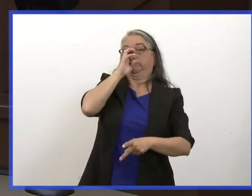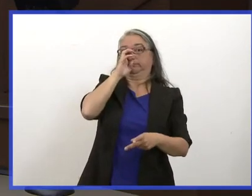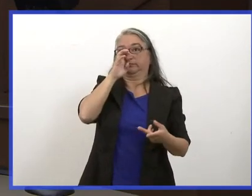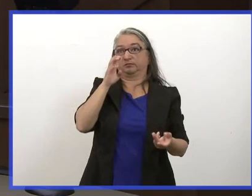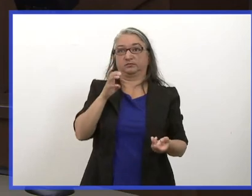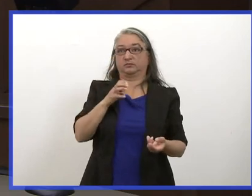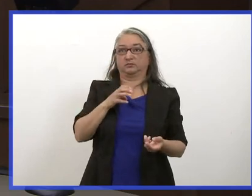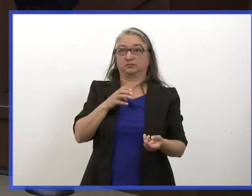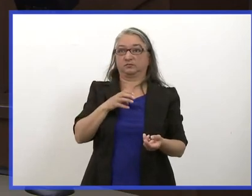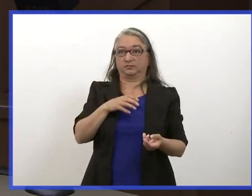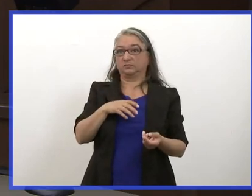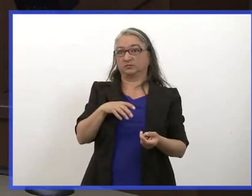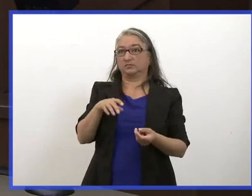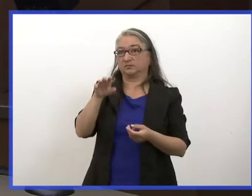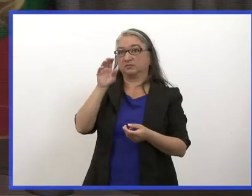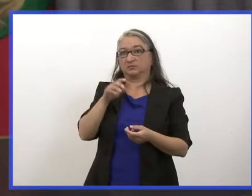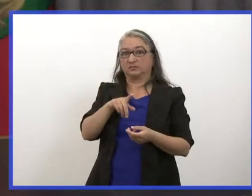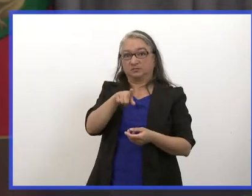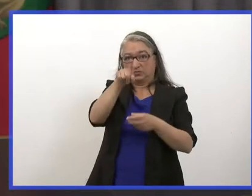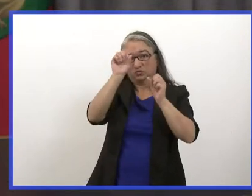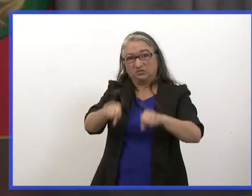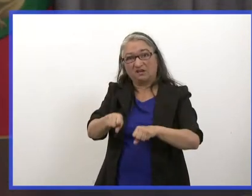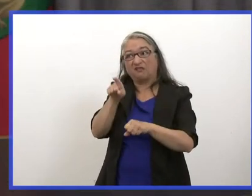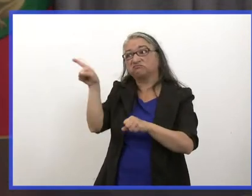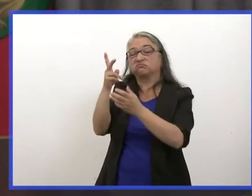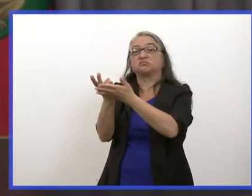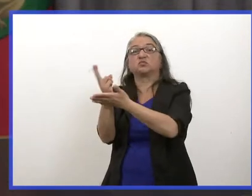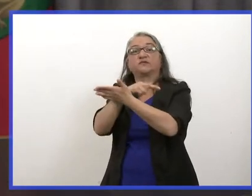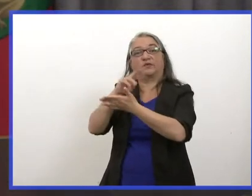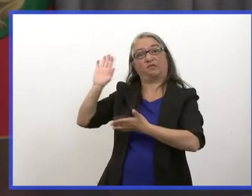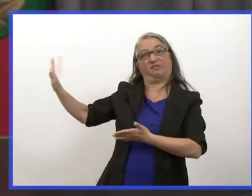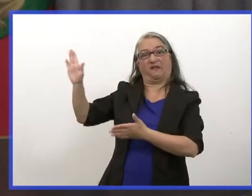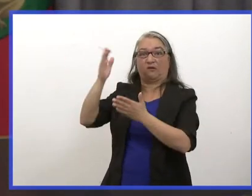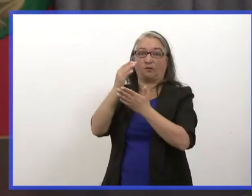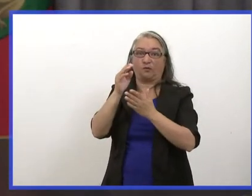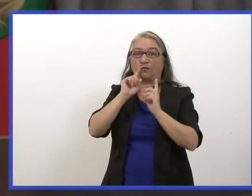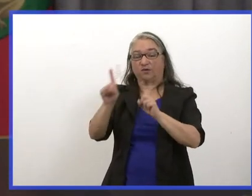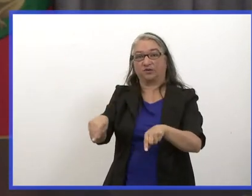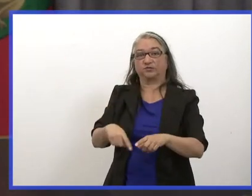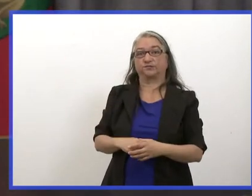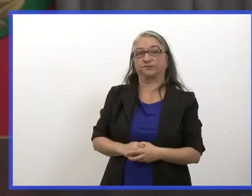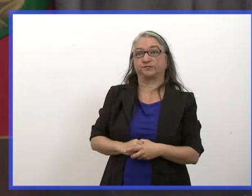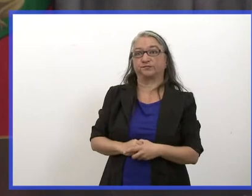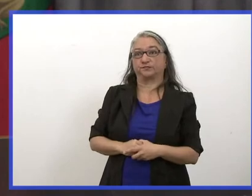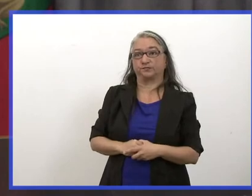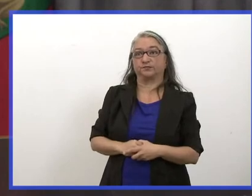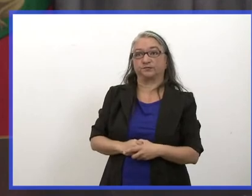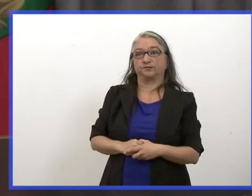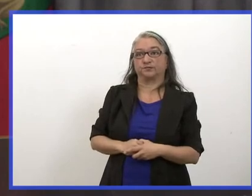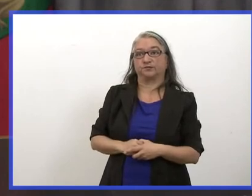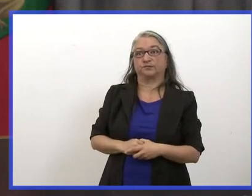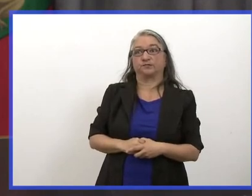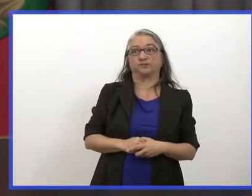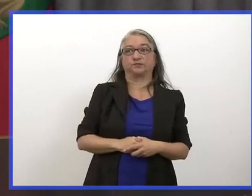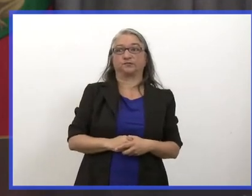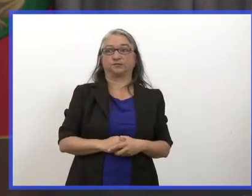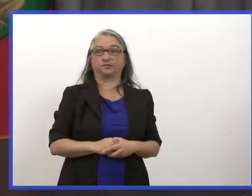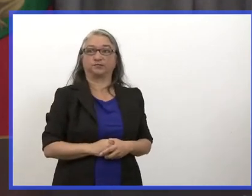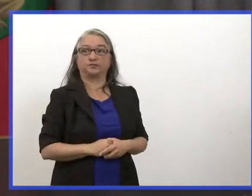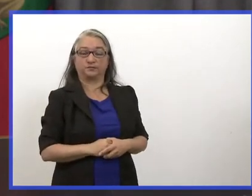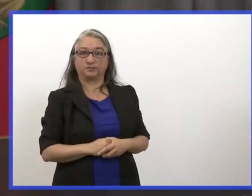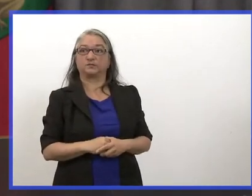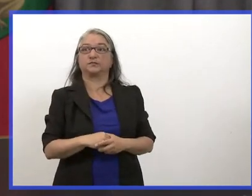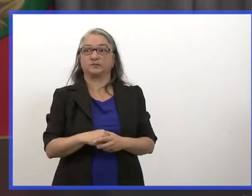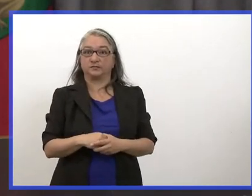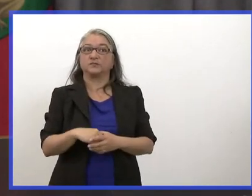workplace clusters and transmission, we certainly see transmission occur there. We see